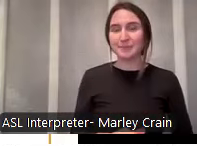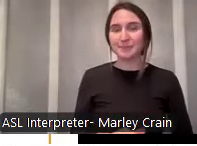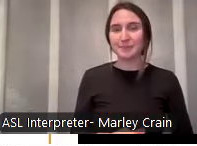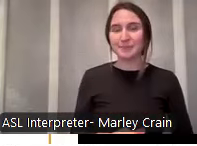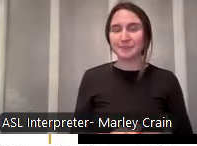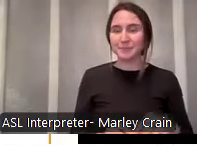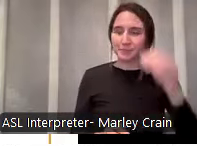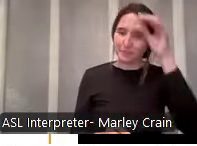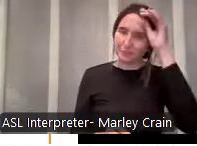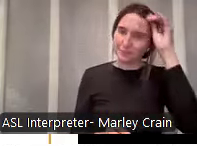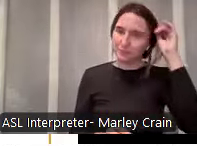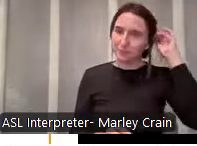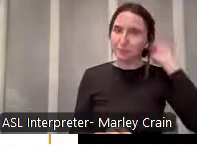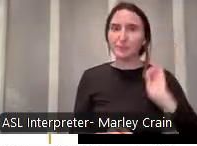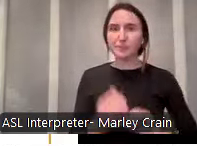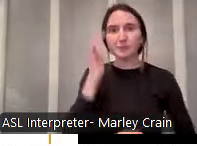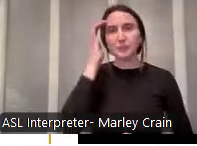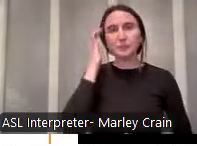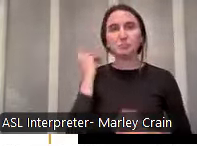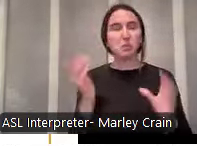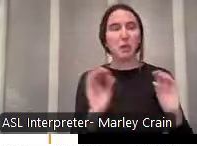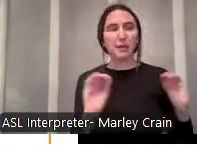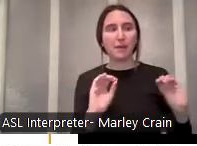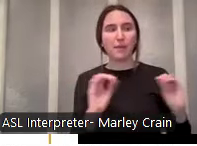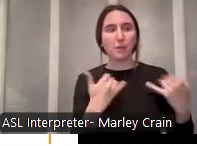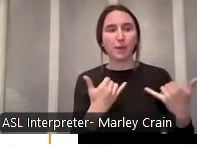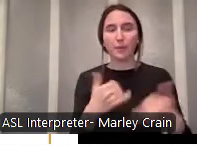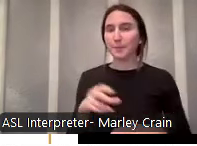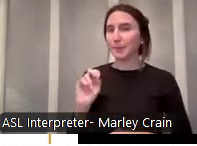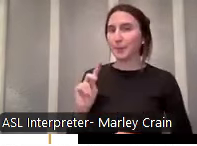Nothing new just yet. Okay.